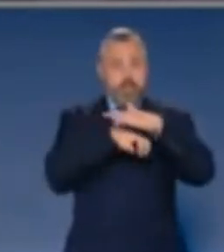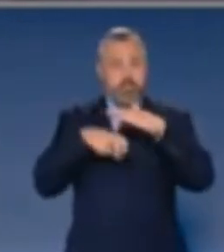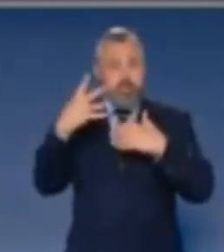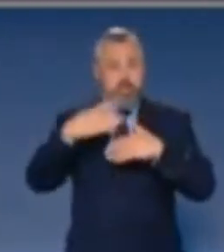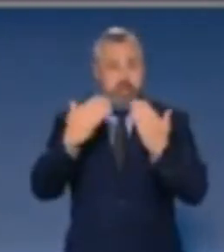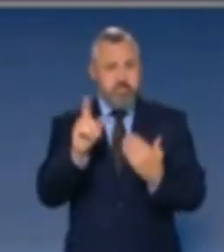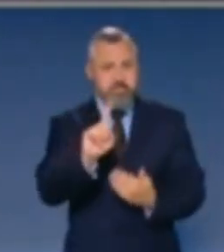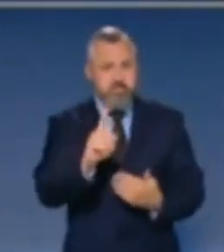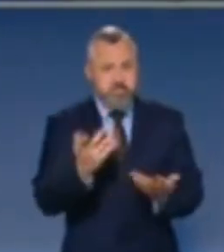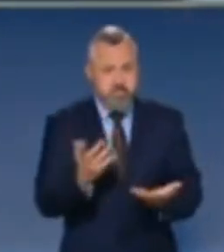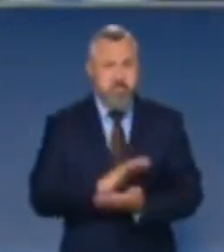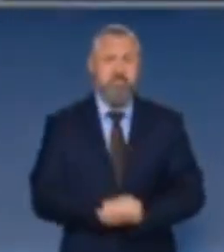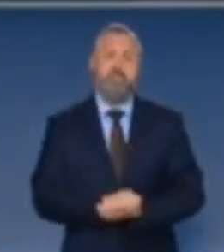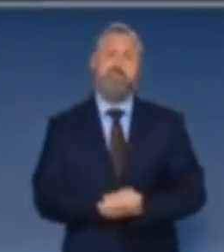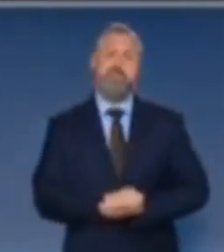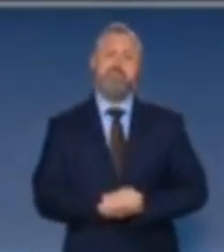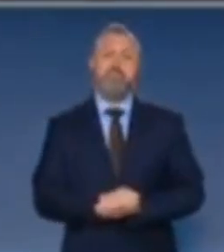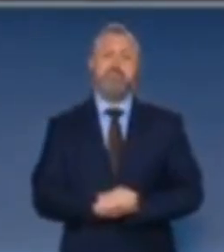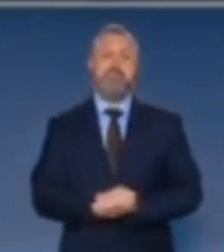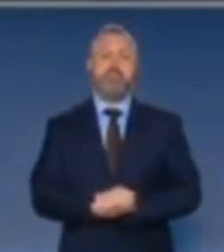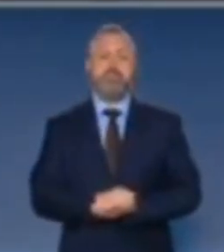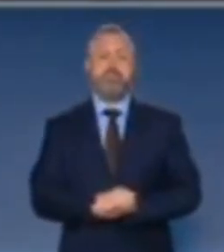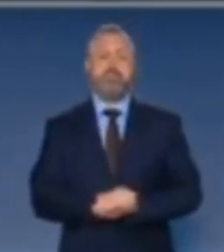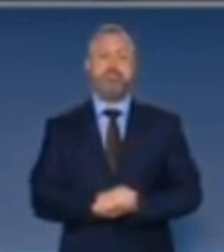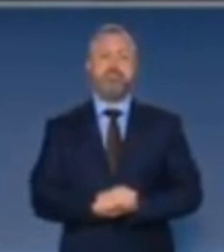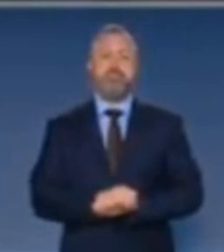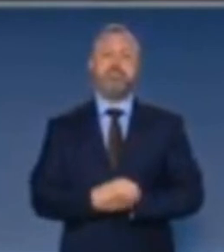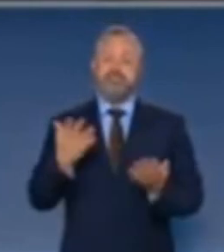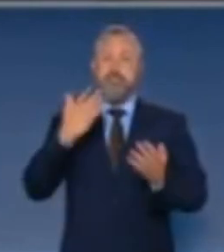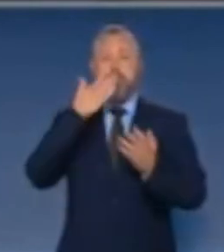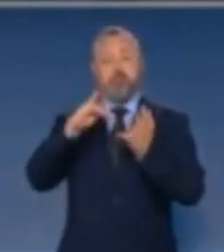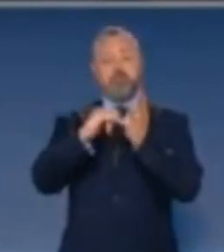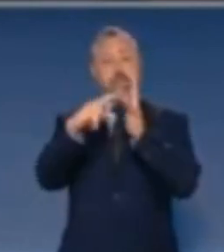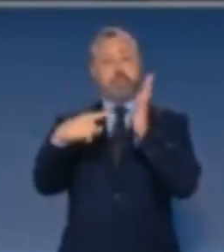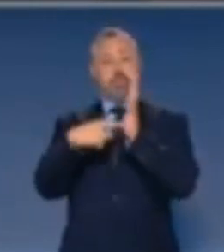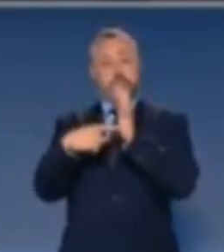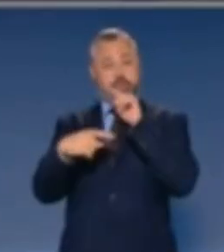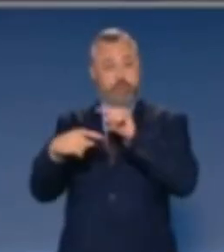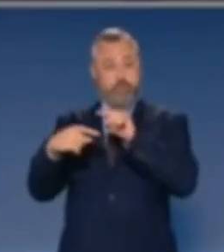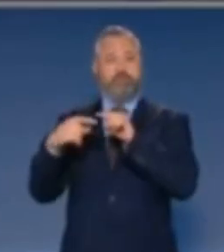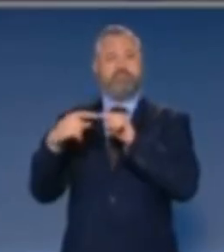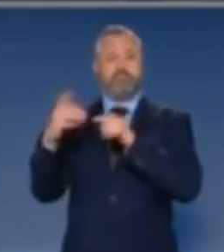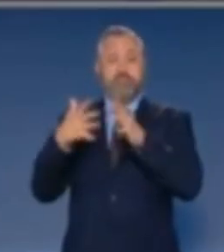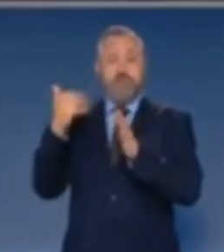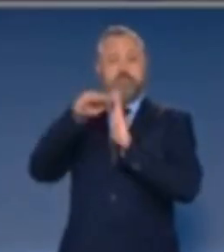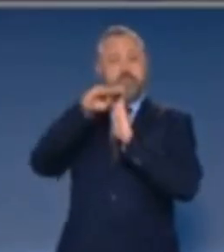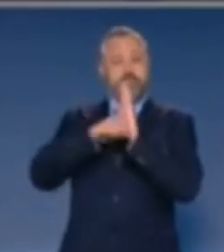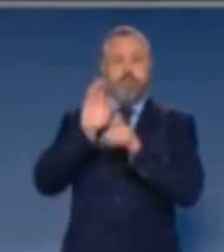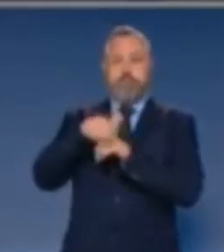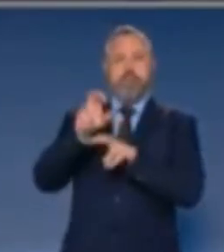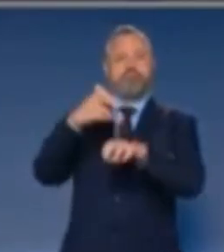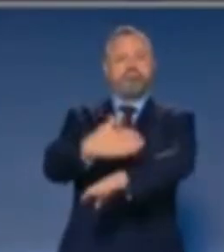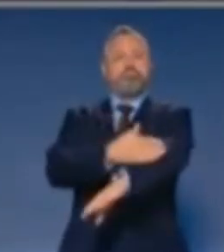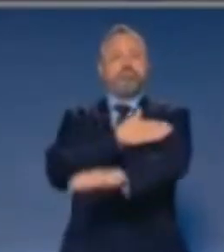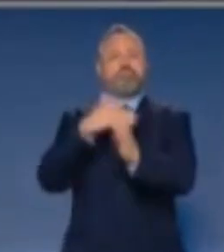out? So the hotspot and the restriction on the green zone flights, anybody who's been in Auckland in the